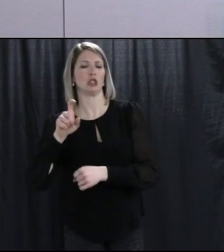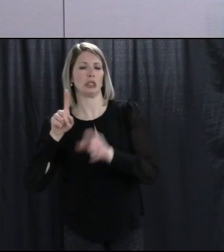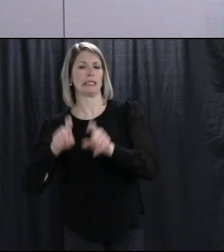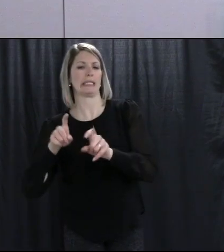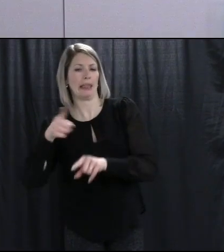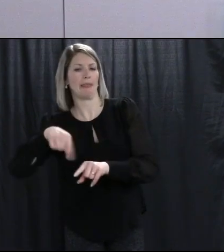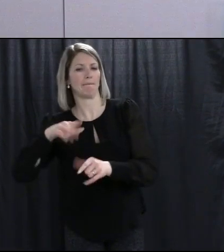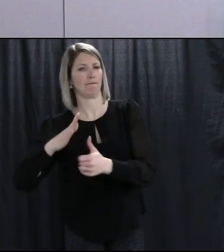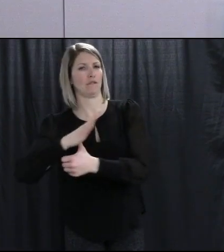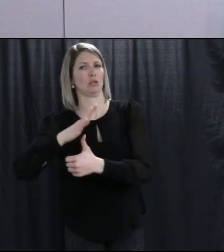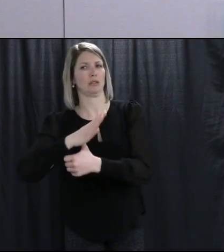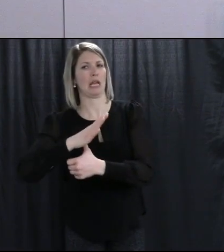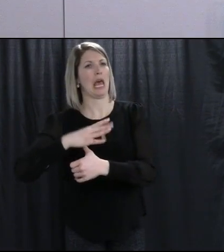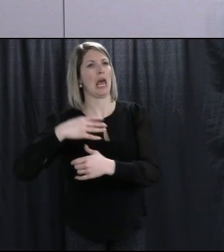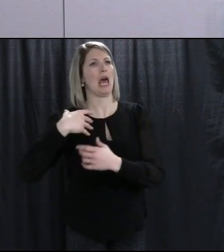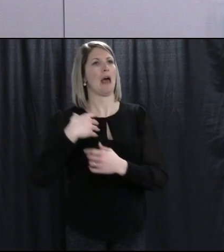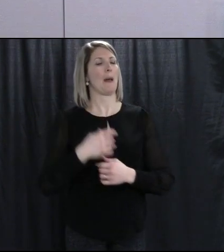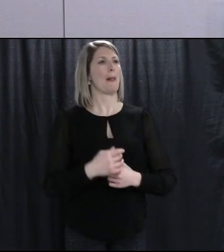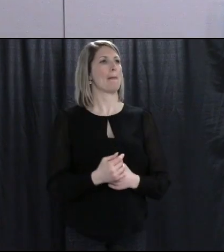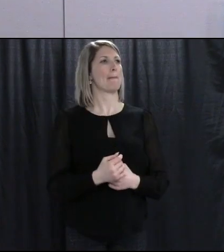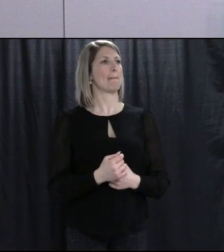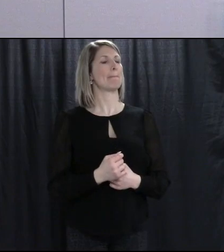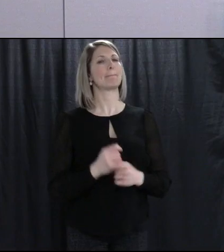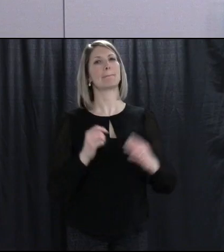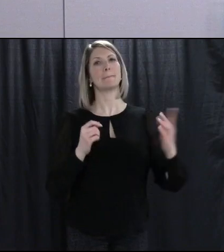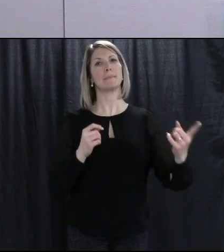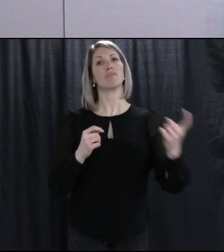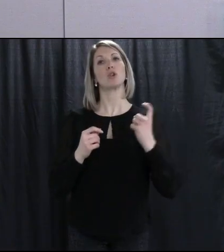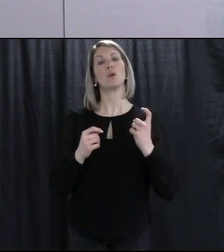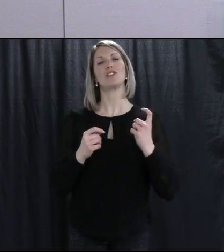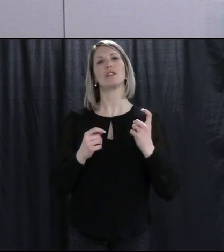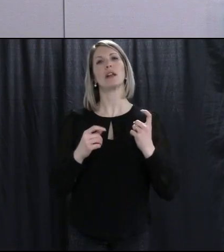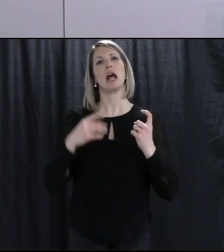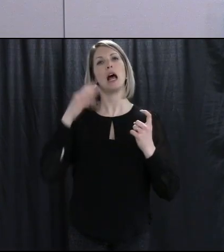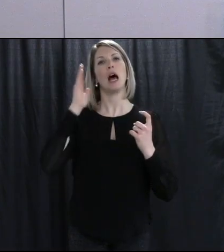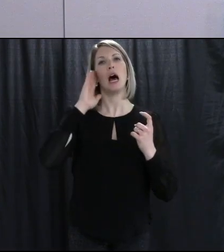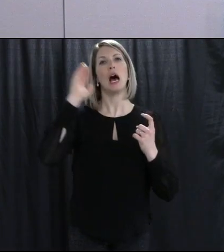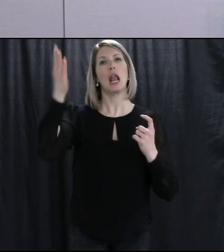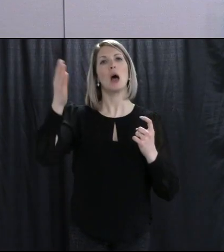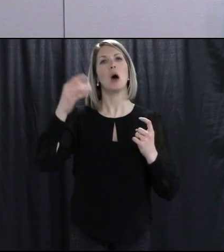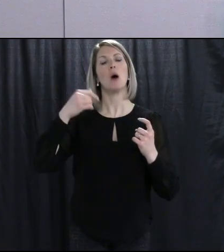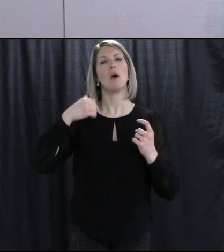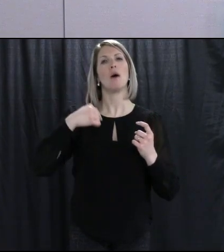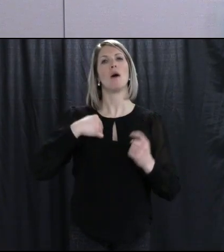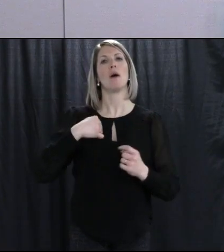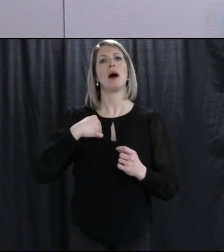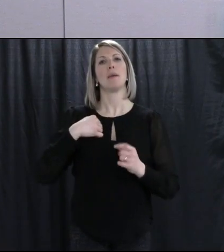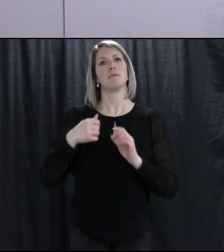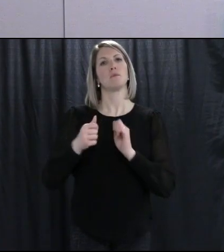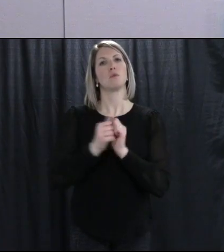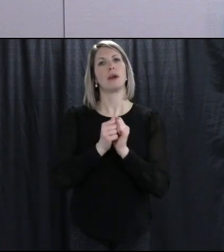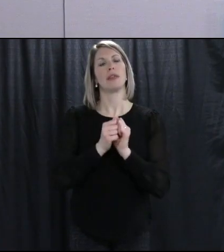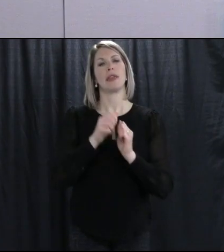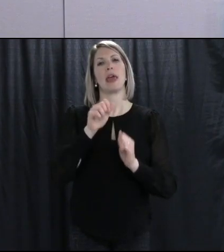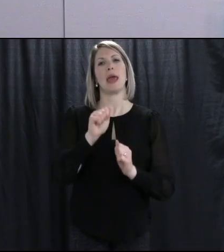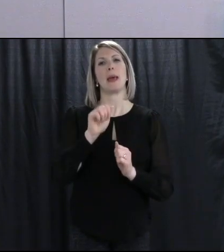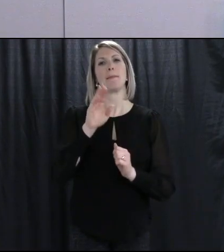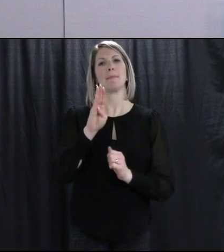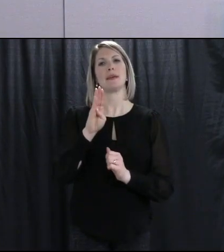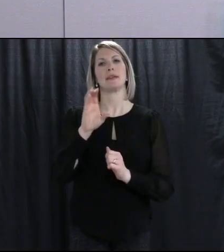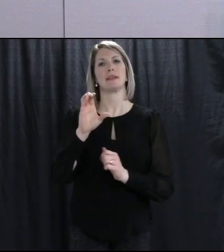Oh, there was another on the line. Oh, there's another one on line? Hello, my name is Angel Moore. I'm with APTN National